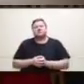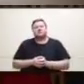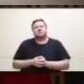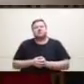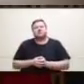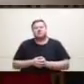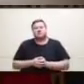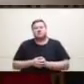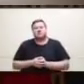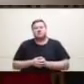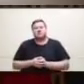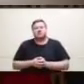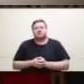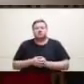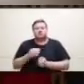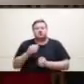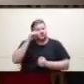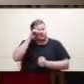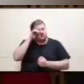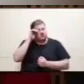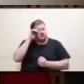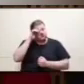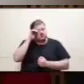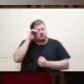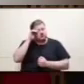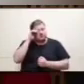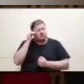The person in question is me.